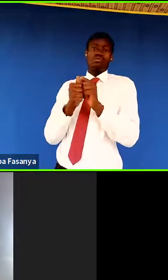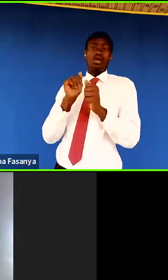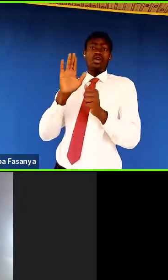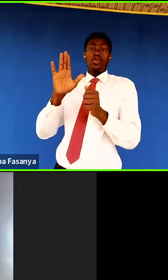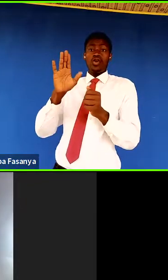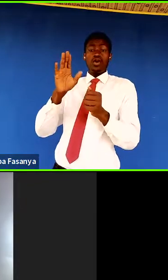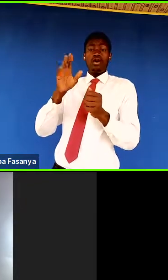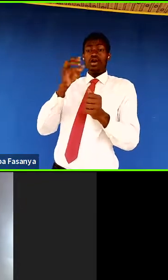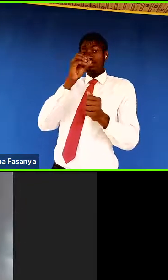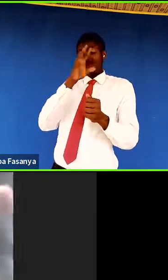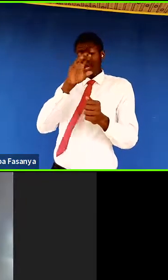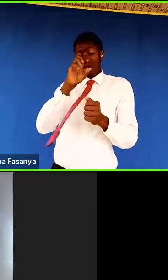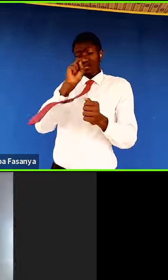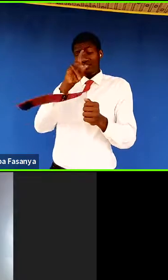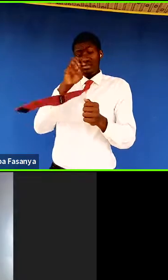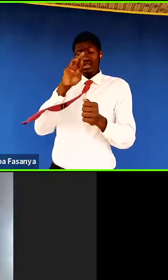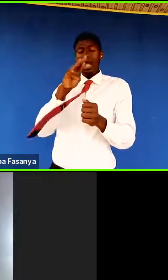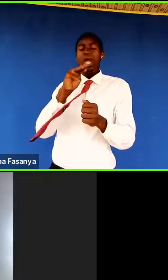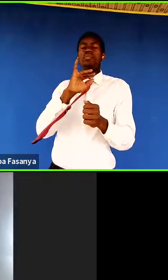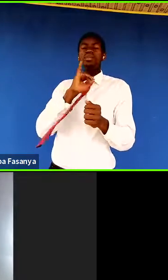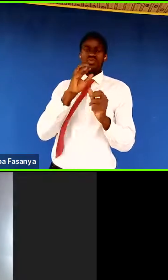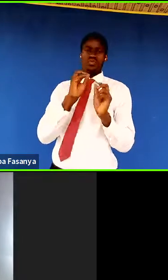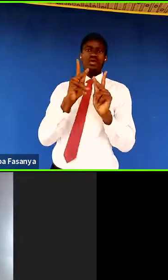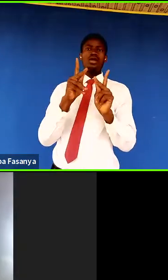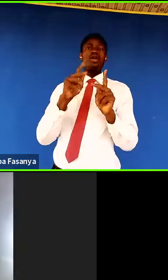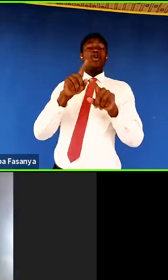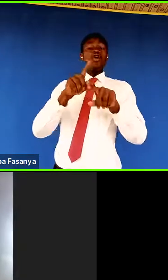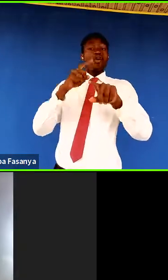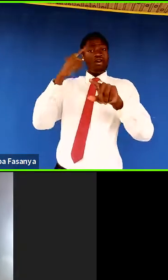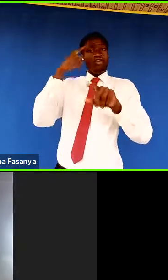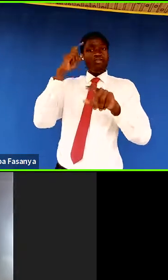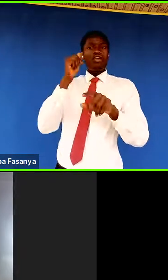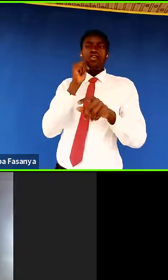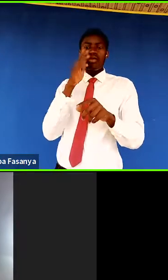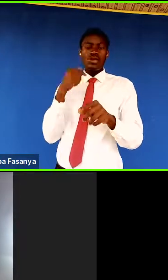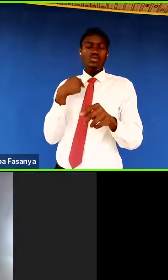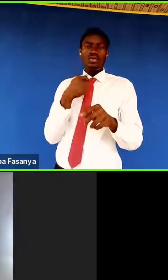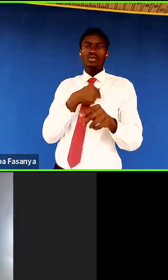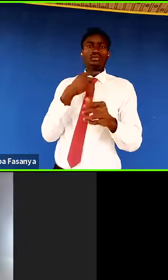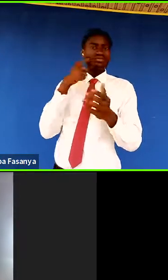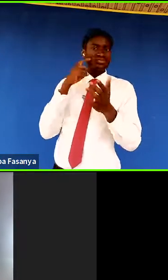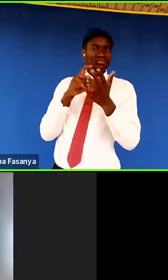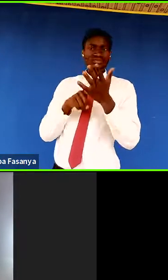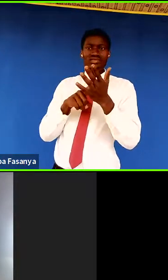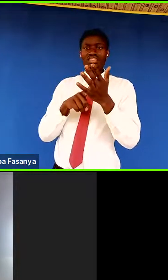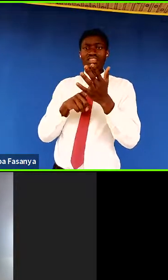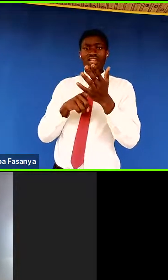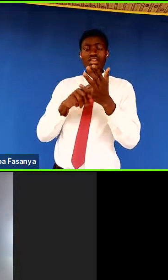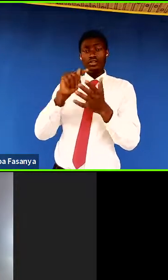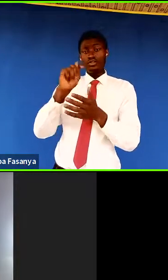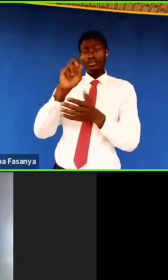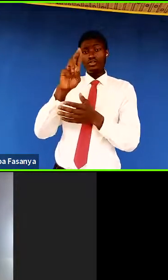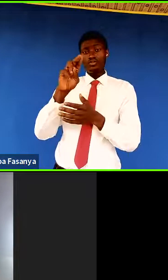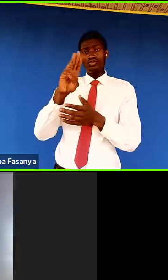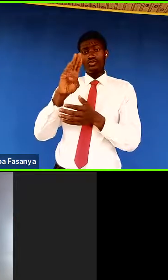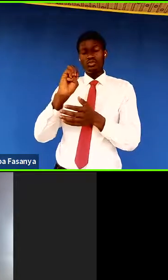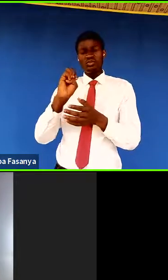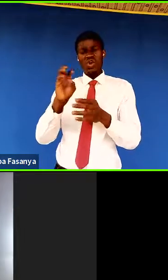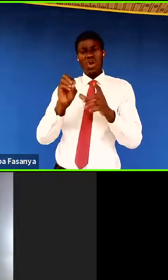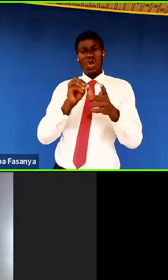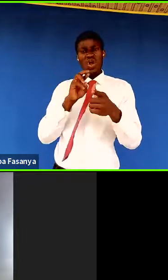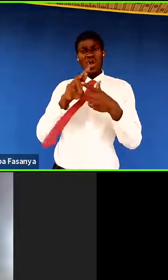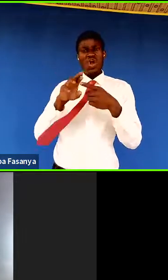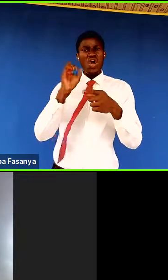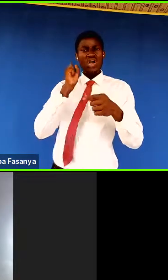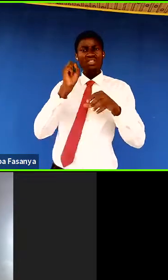the woman, what else do we check? We check for the tubes. Either we tell her to do an HSG, or she does maybe